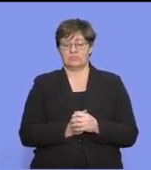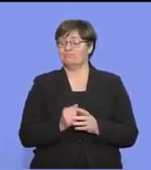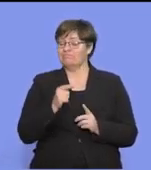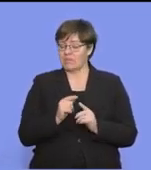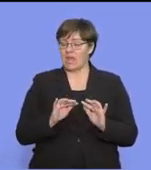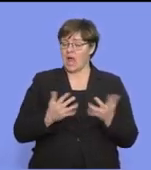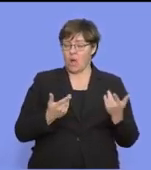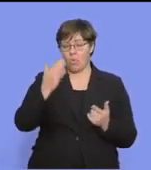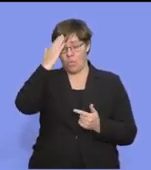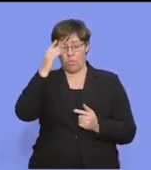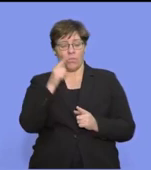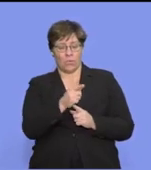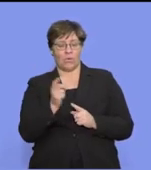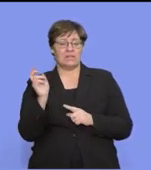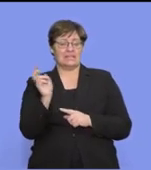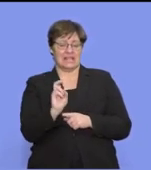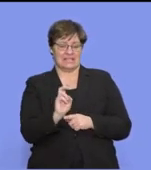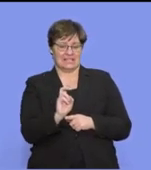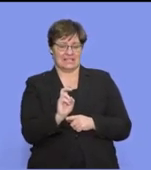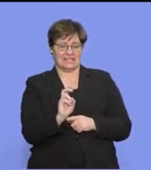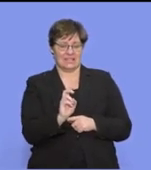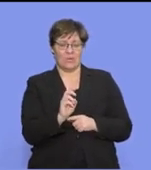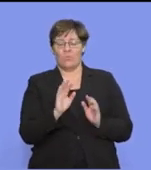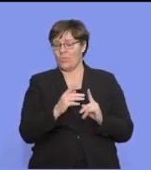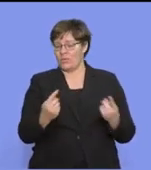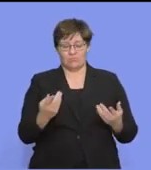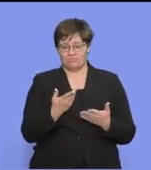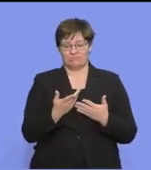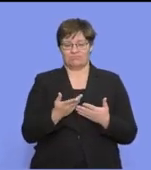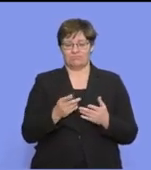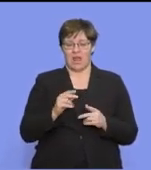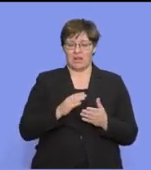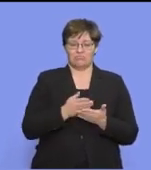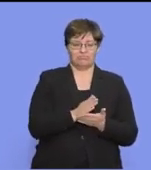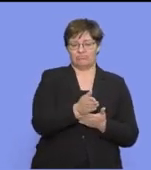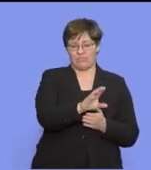And this is how we know snakes today without any limbs. Okay.